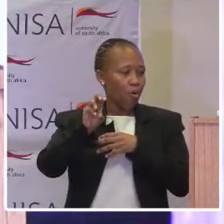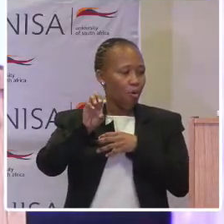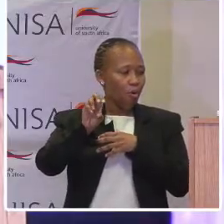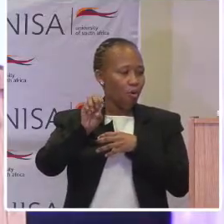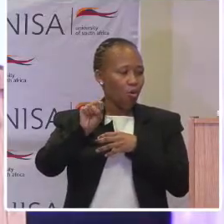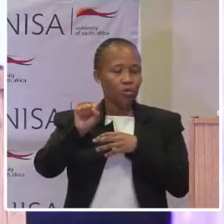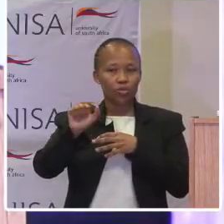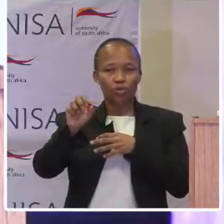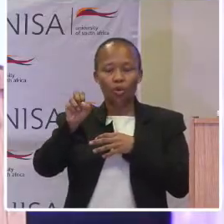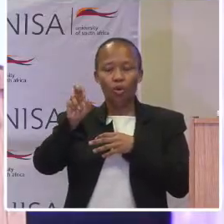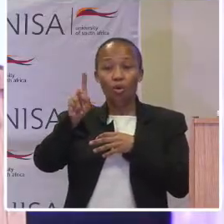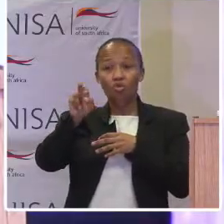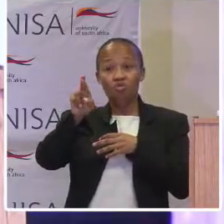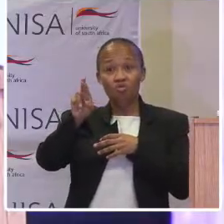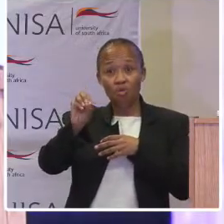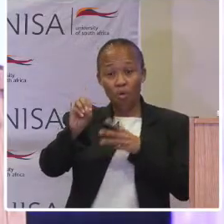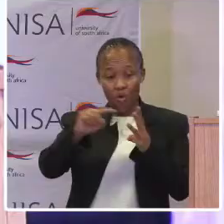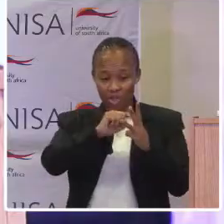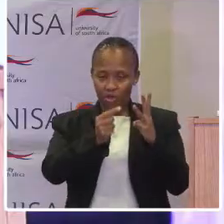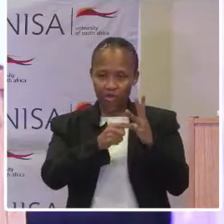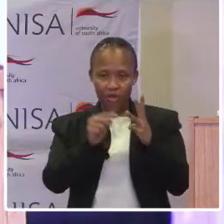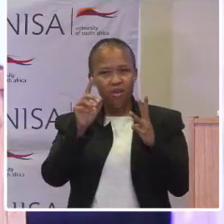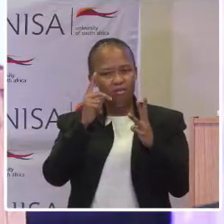in implementing even these